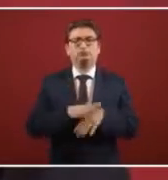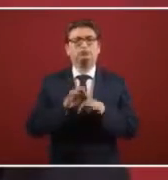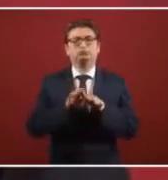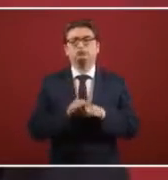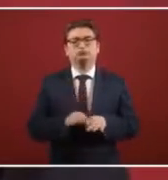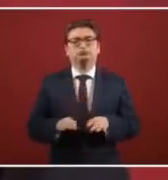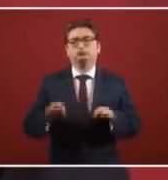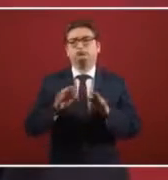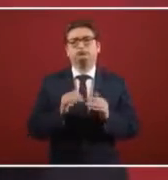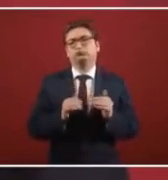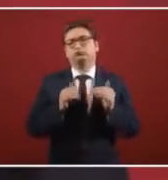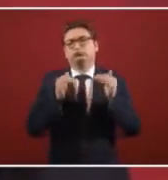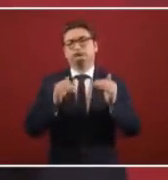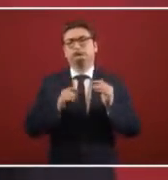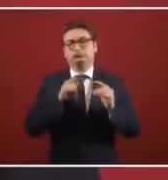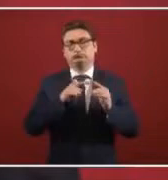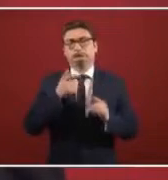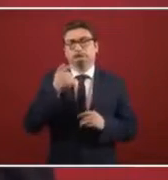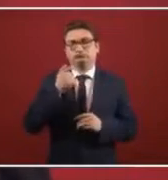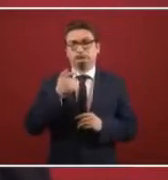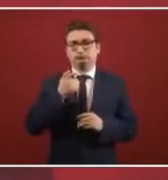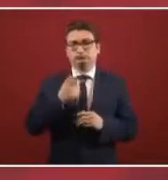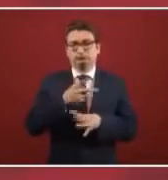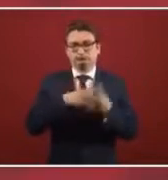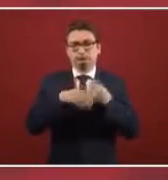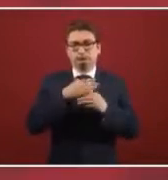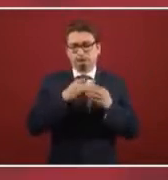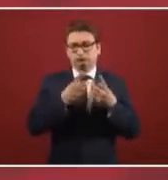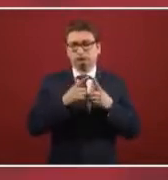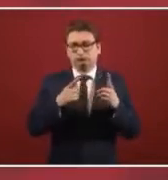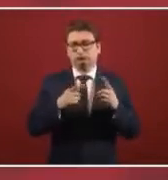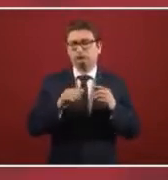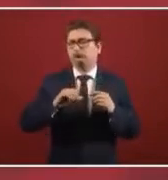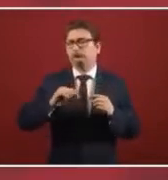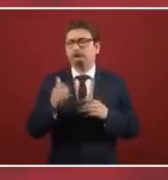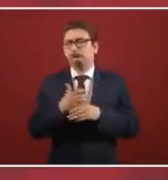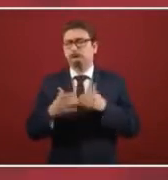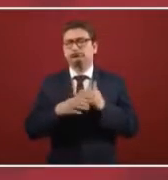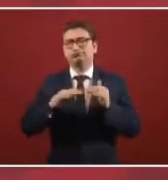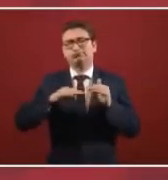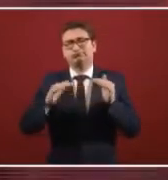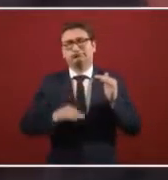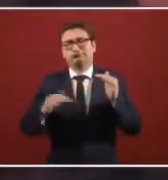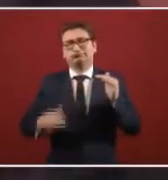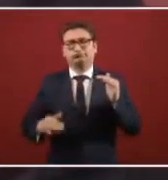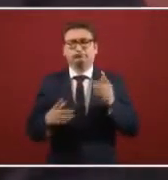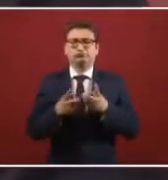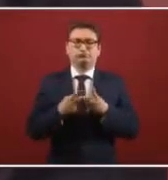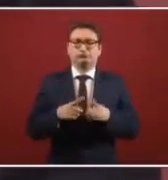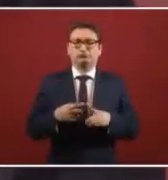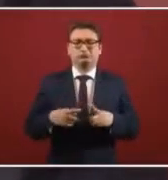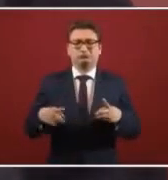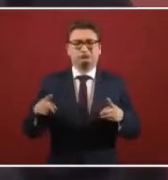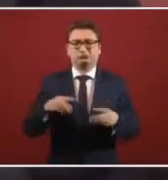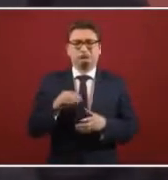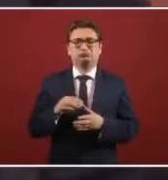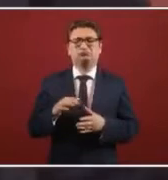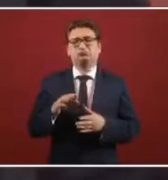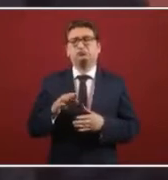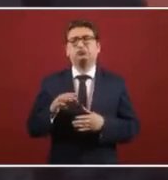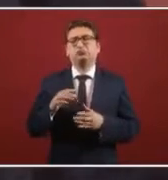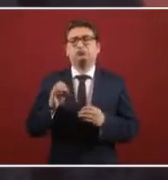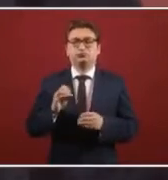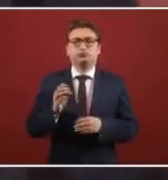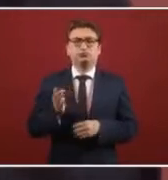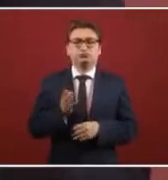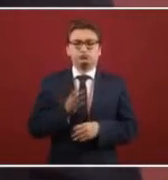the fundamental thing. y se subordinó todo And lo they demás, subordinated everything else, desarrollo, development, bienestar,